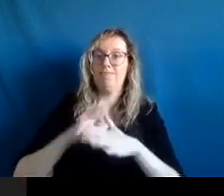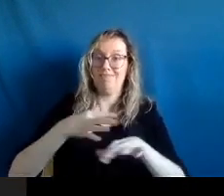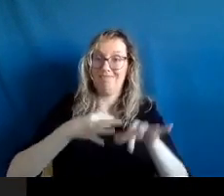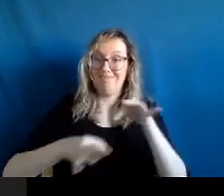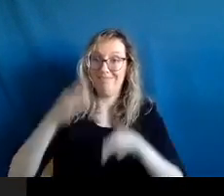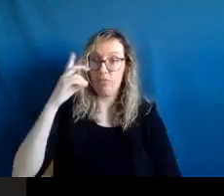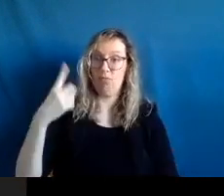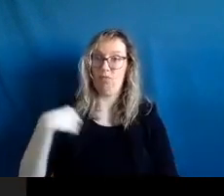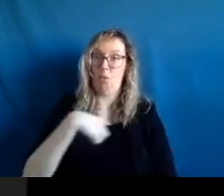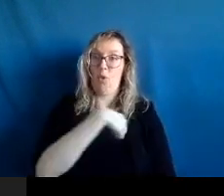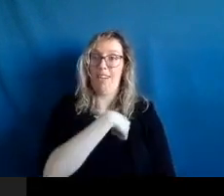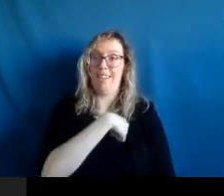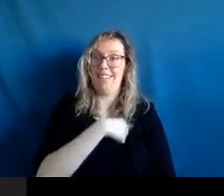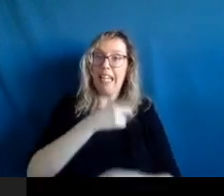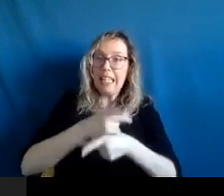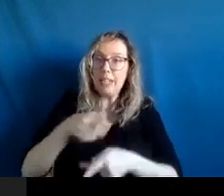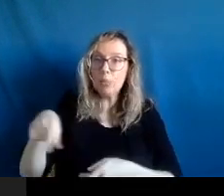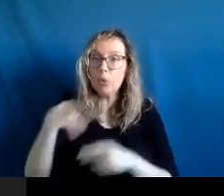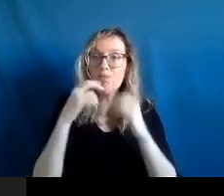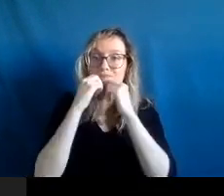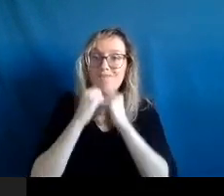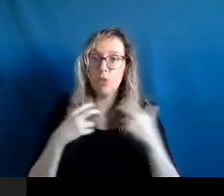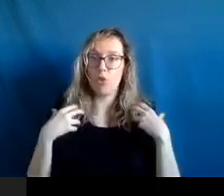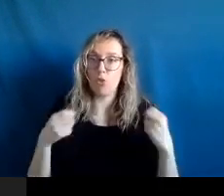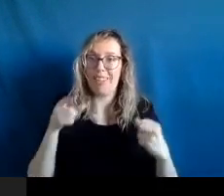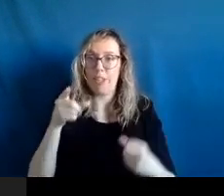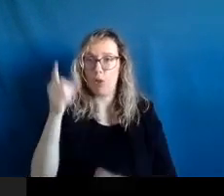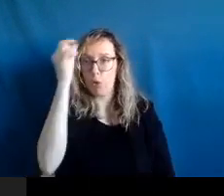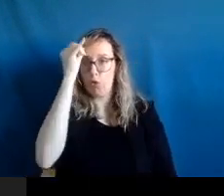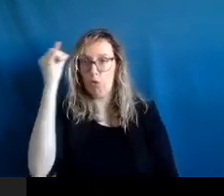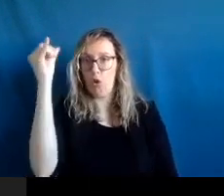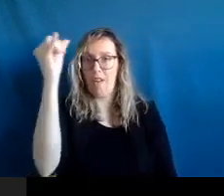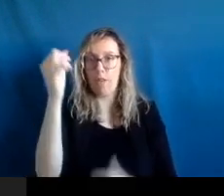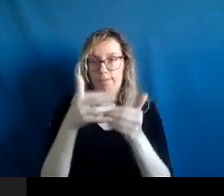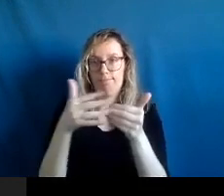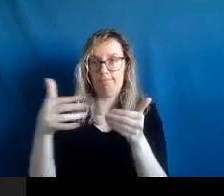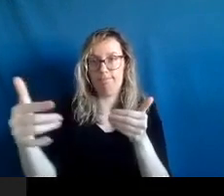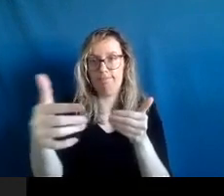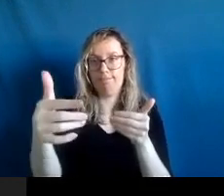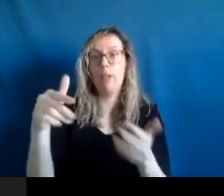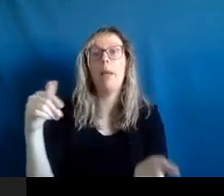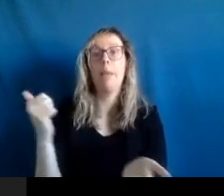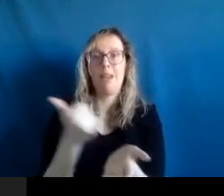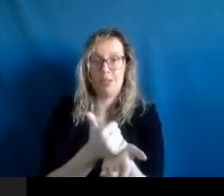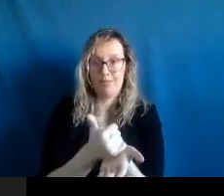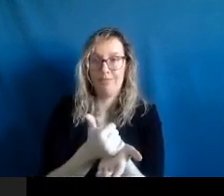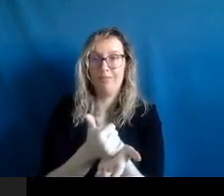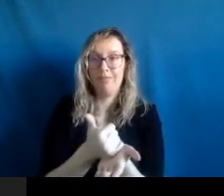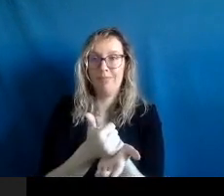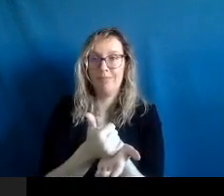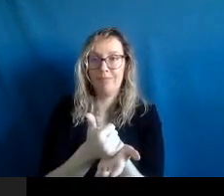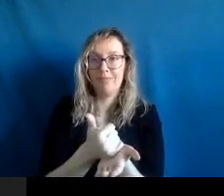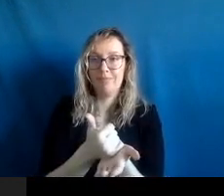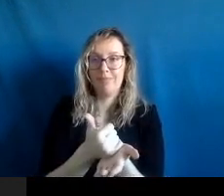cross, keep you and strengthen you, now and forever. Amen.